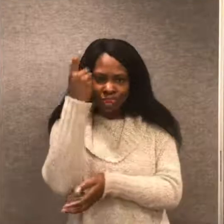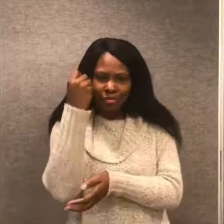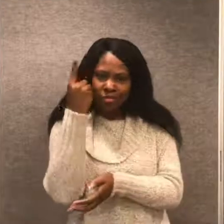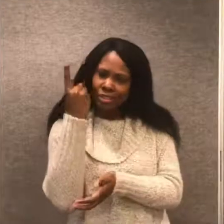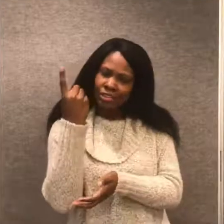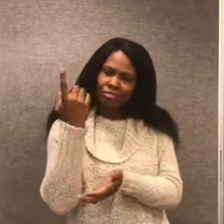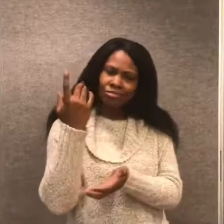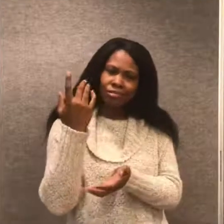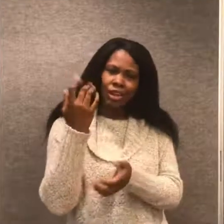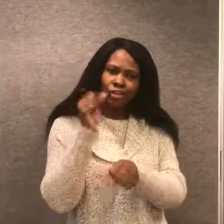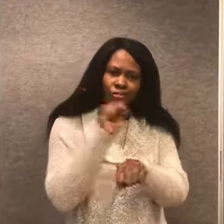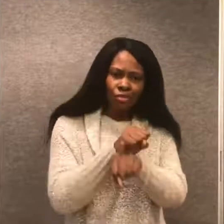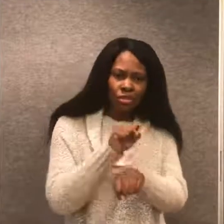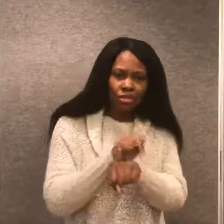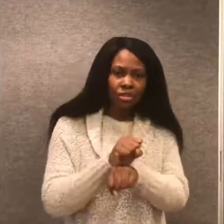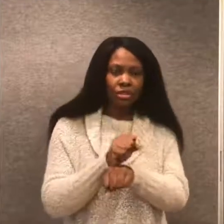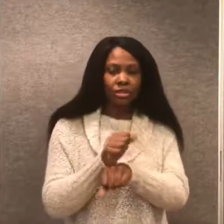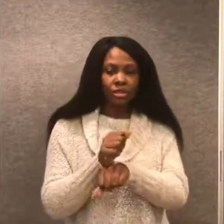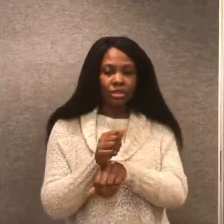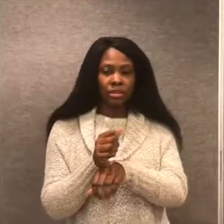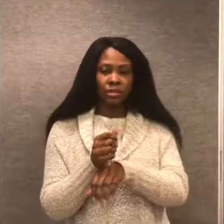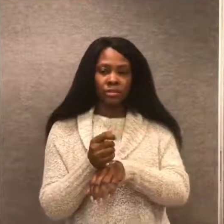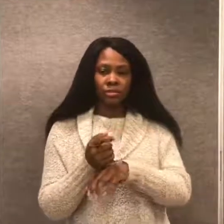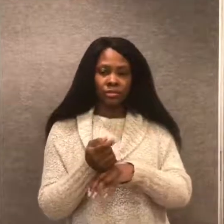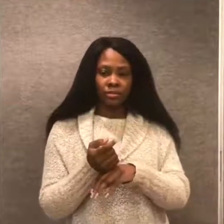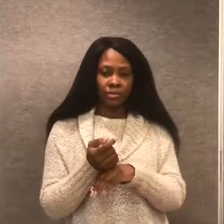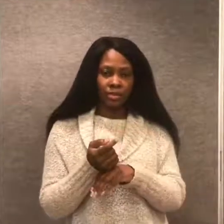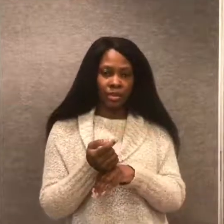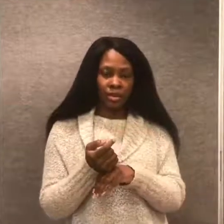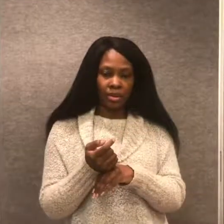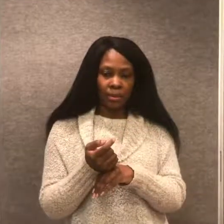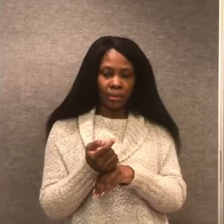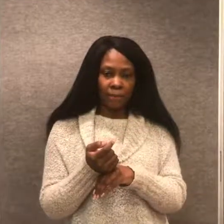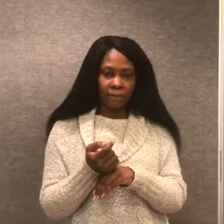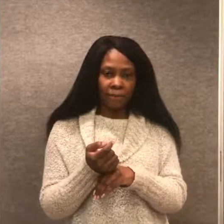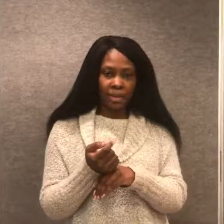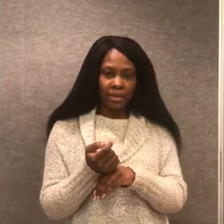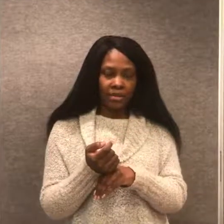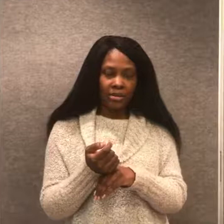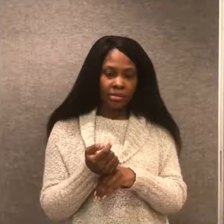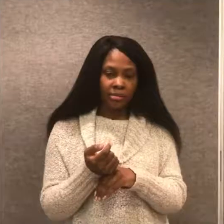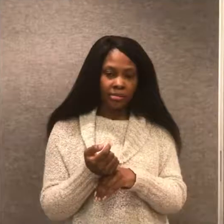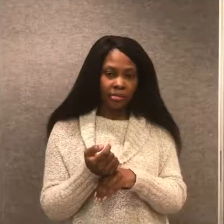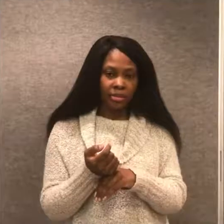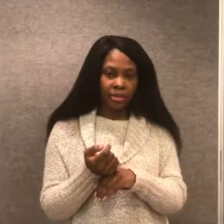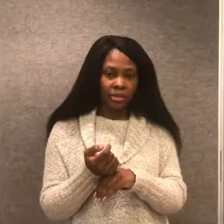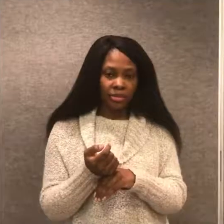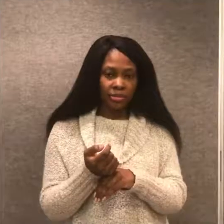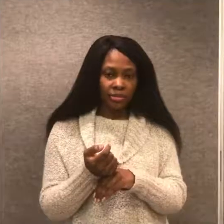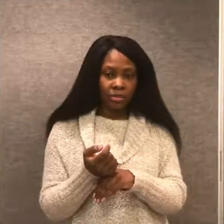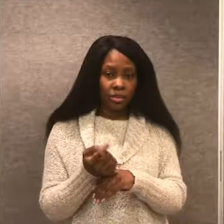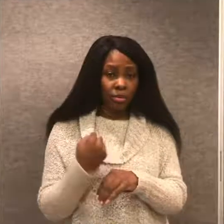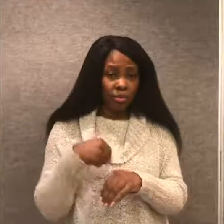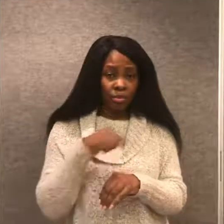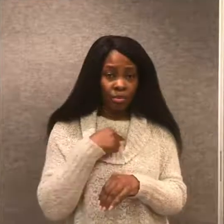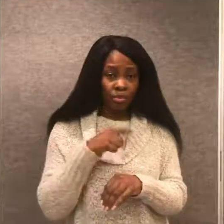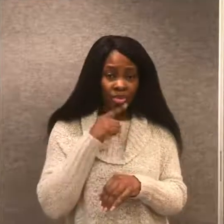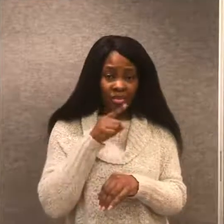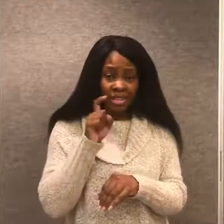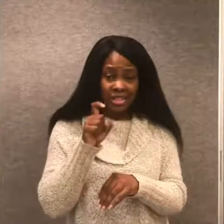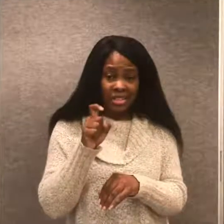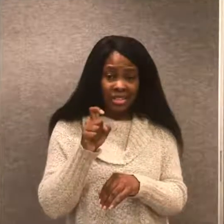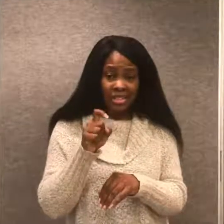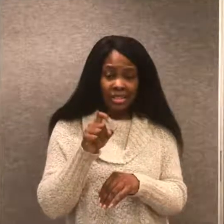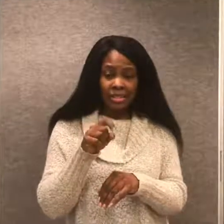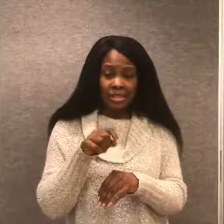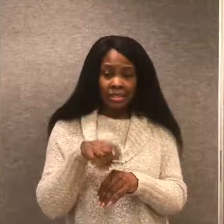sustain the material, and that I believe on the last time I was welcomed to the town hall, we really have to talk about that village